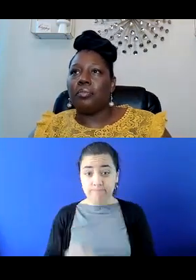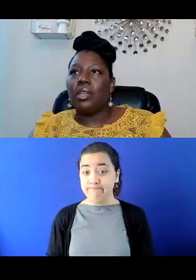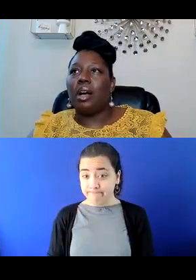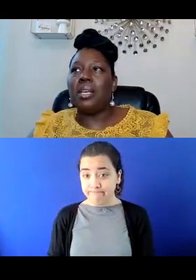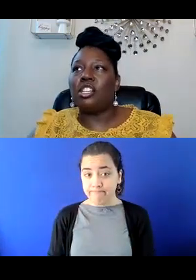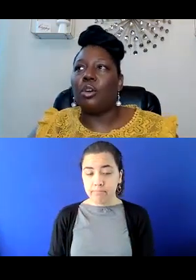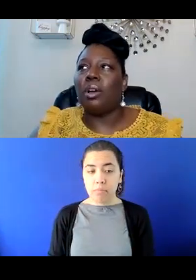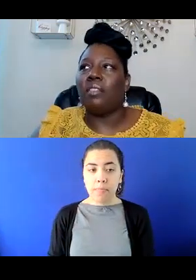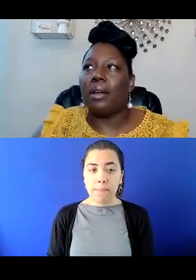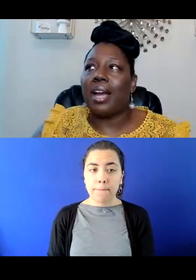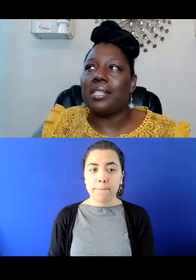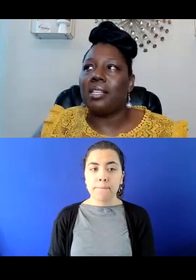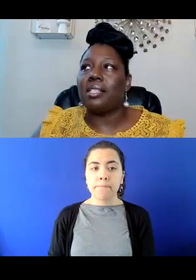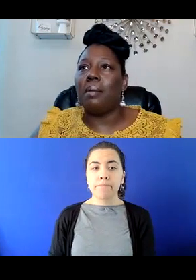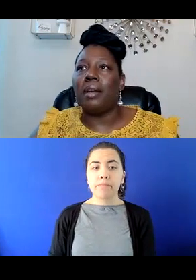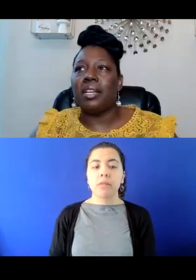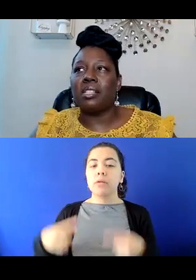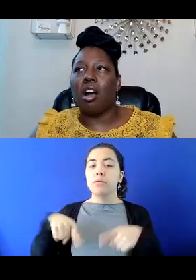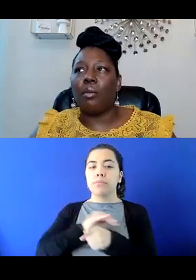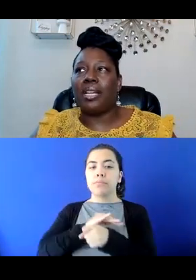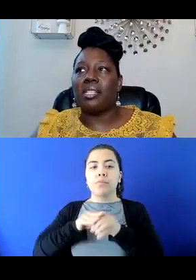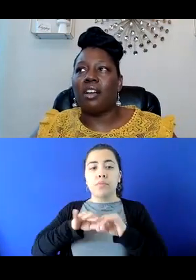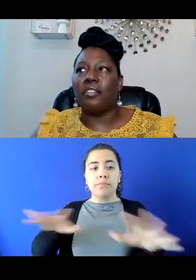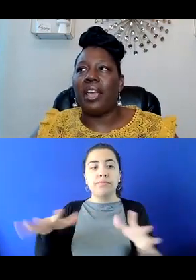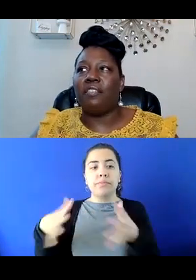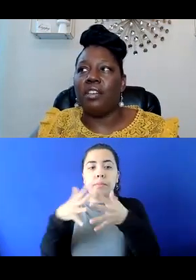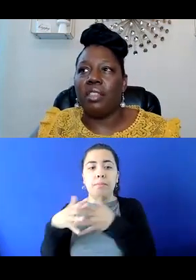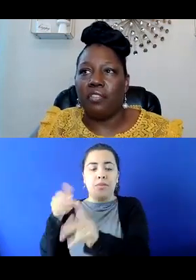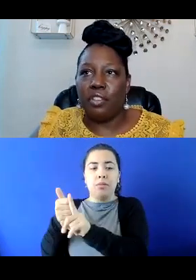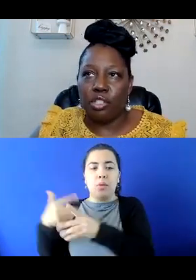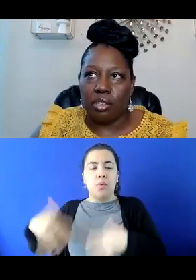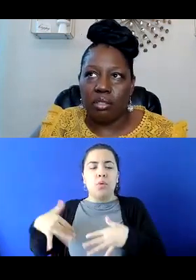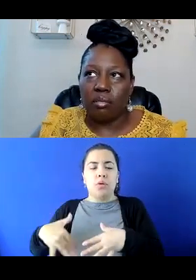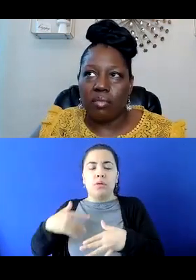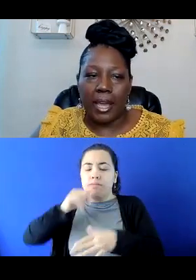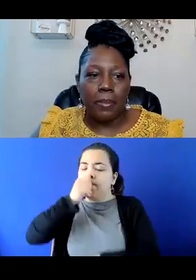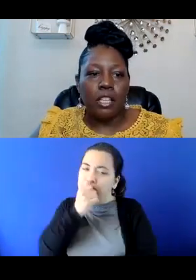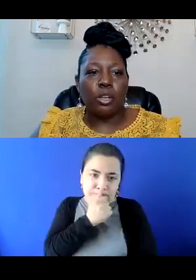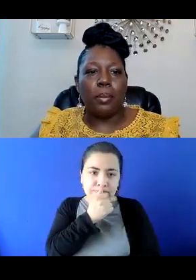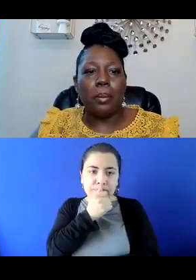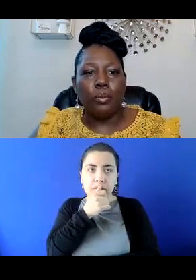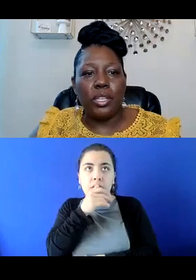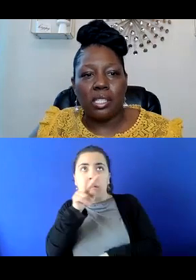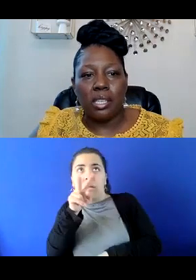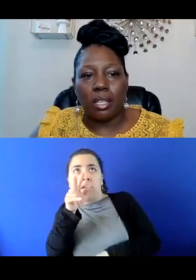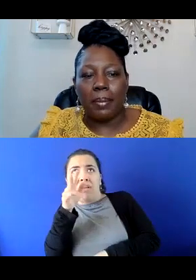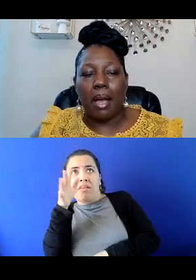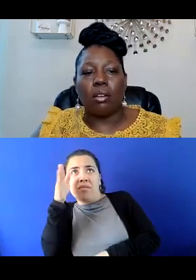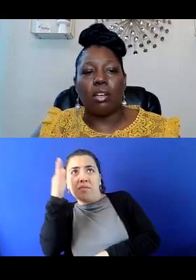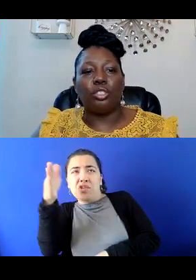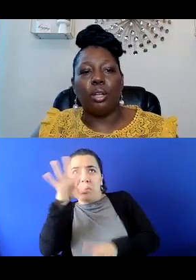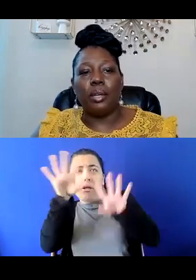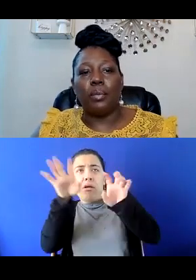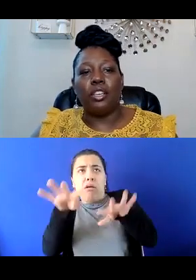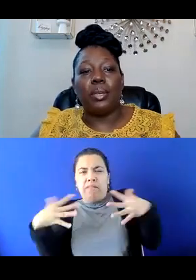So, amidst the coronavirus crisis, Americans are already suffering and fear their future, right? So remember, we just talked